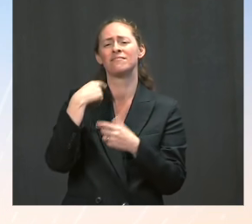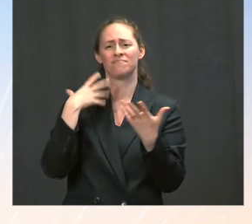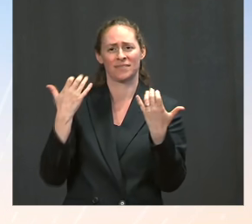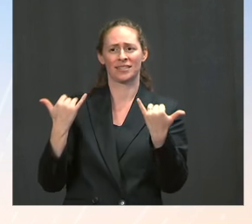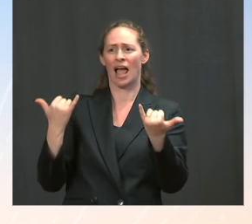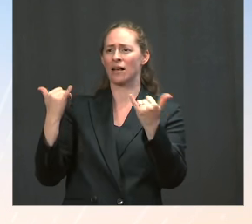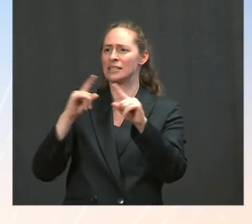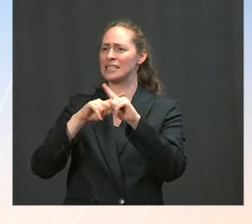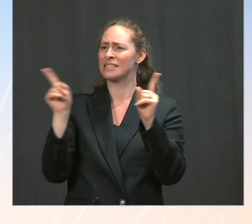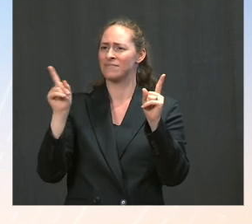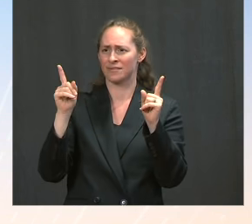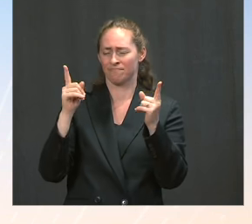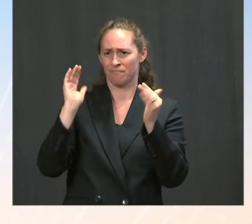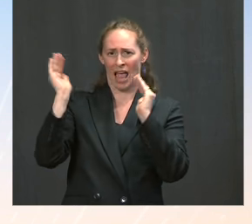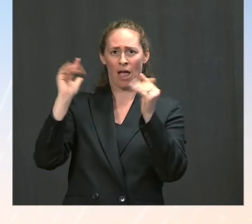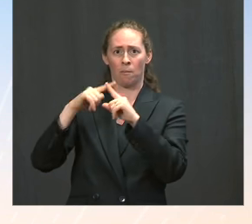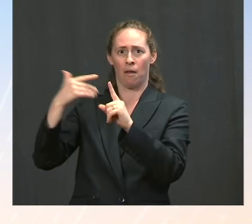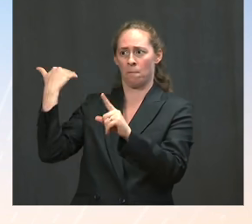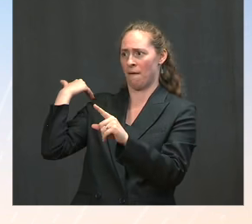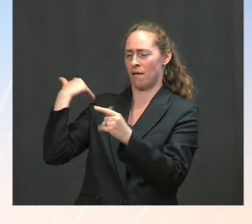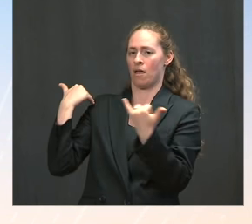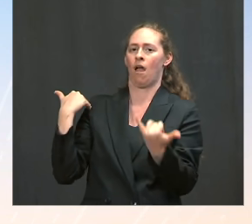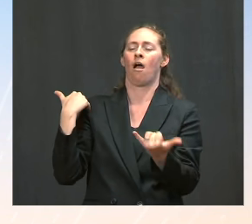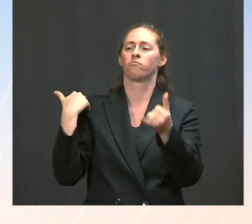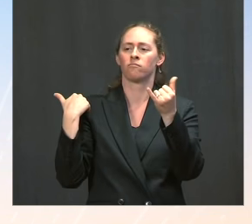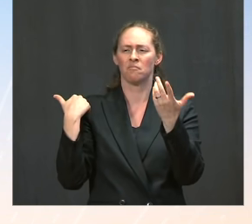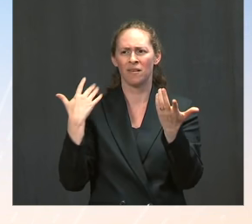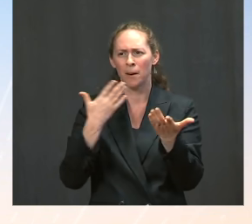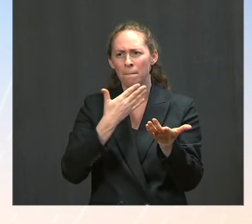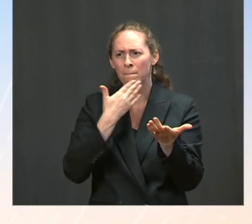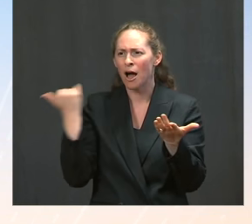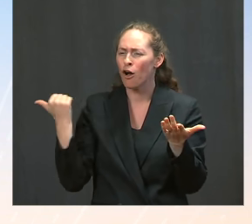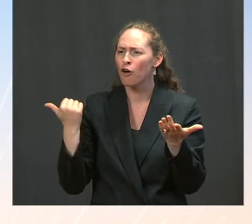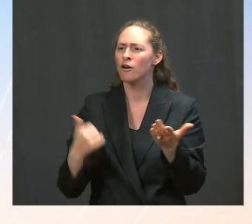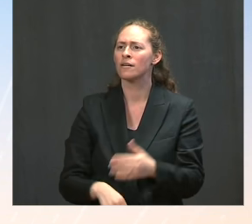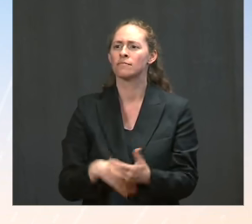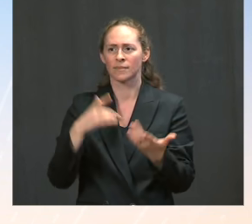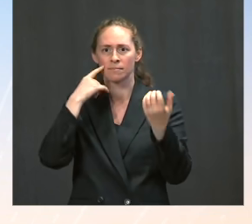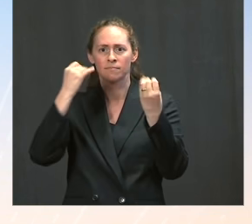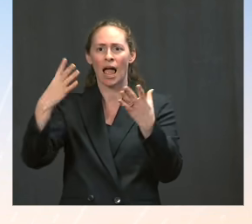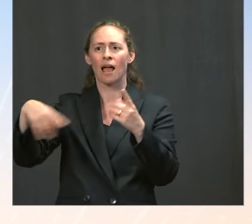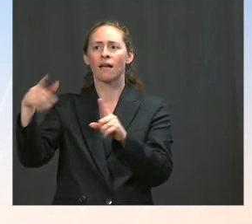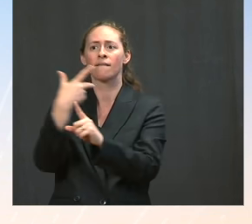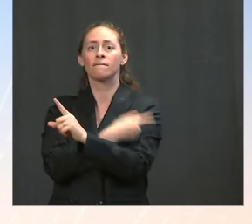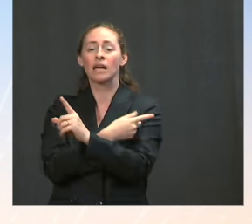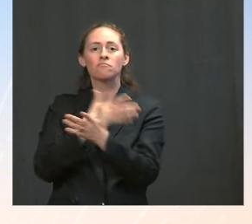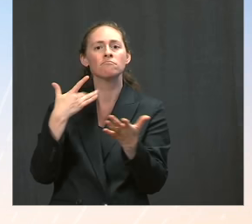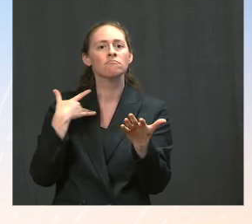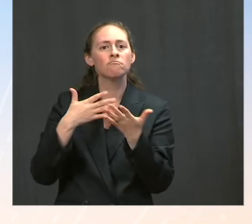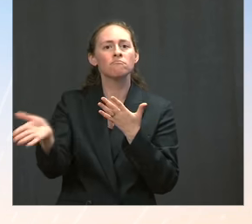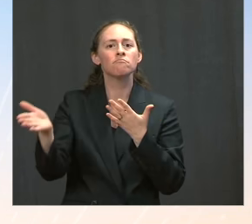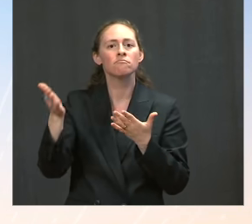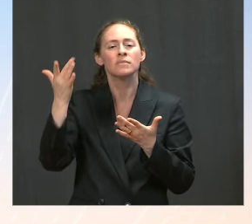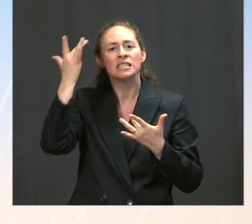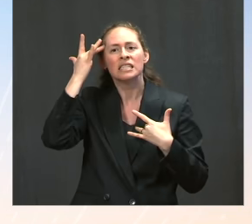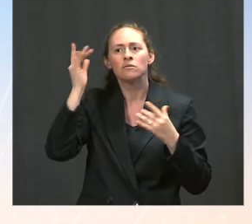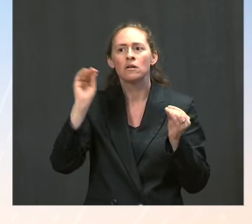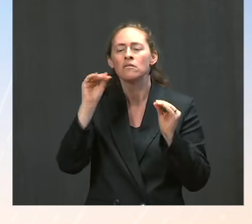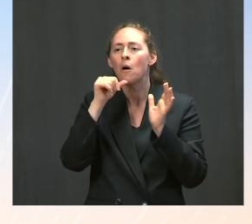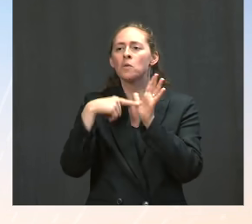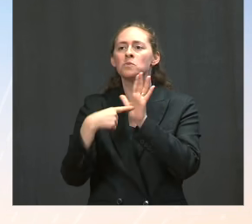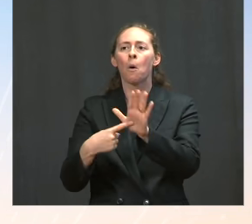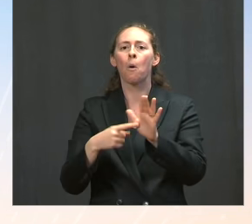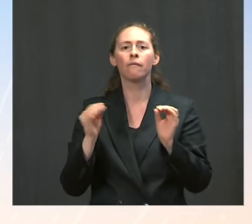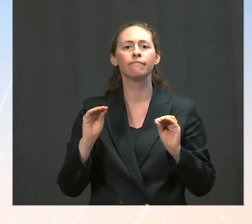of individuals who are vaccinated who get COVID will be asymptomatic or have mild cases. Every